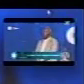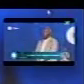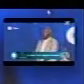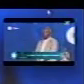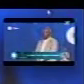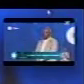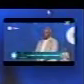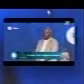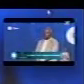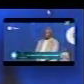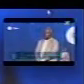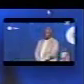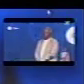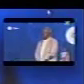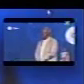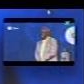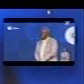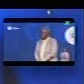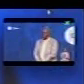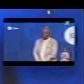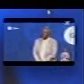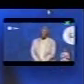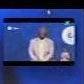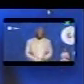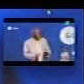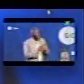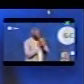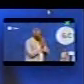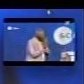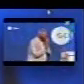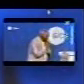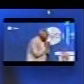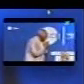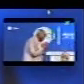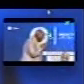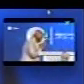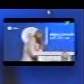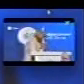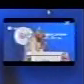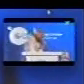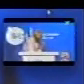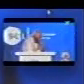It's blindness, spiritual blindness, in Ephesians chapter 4.